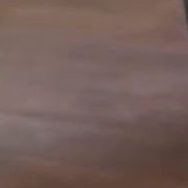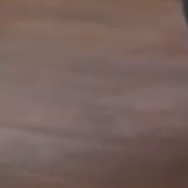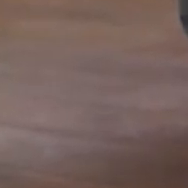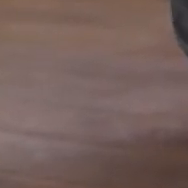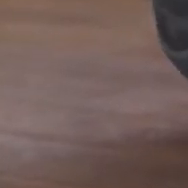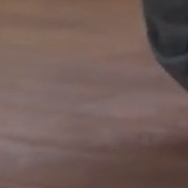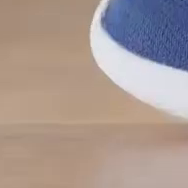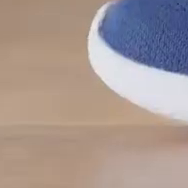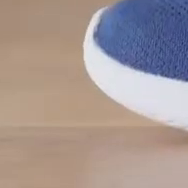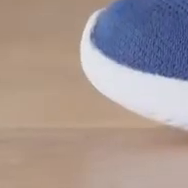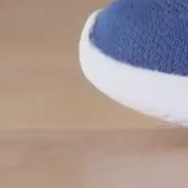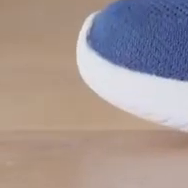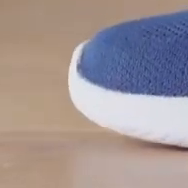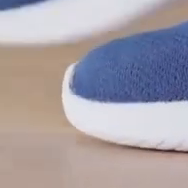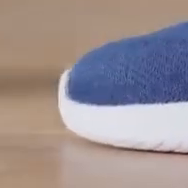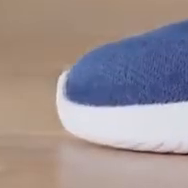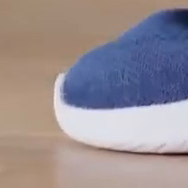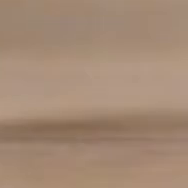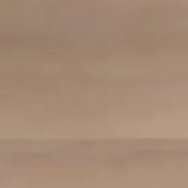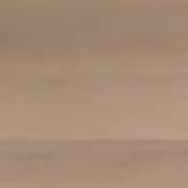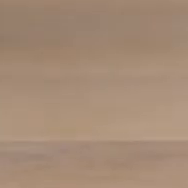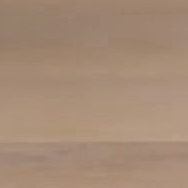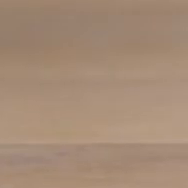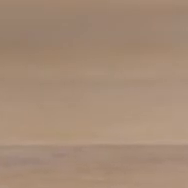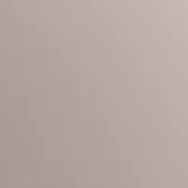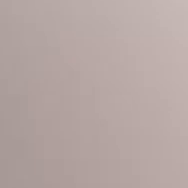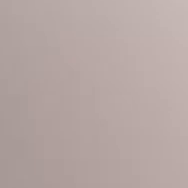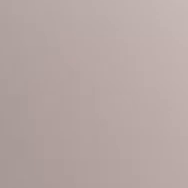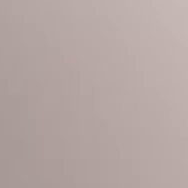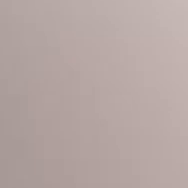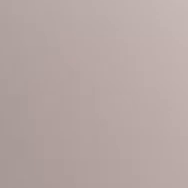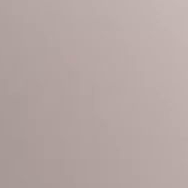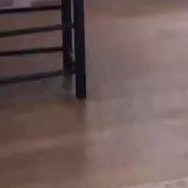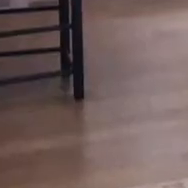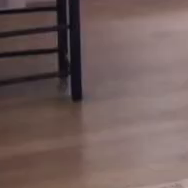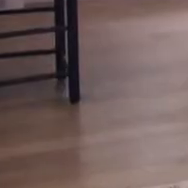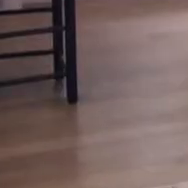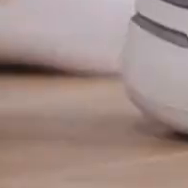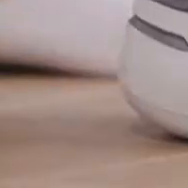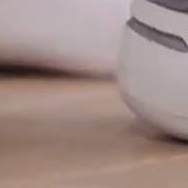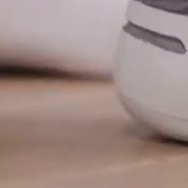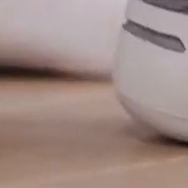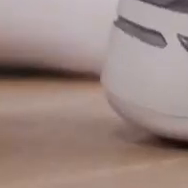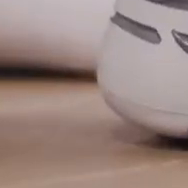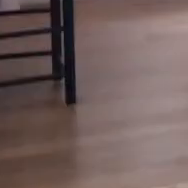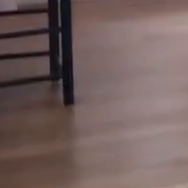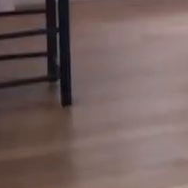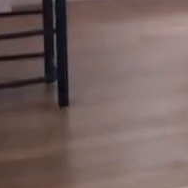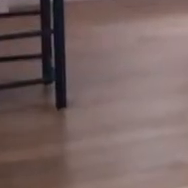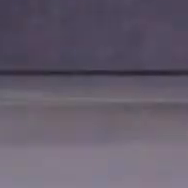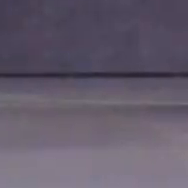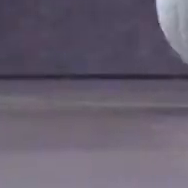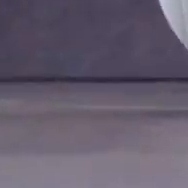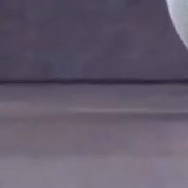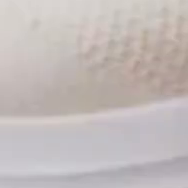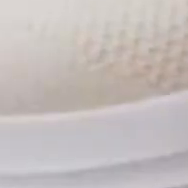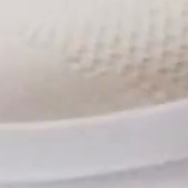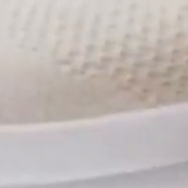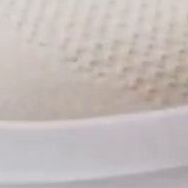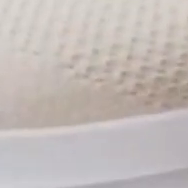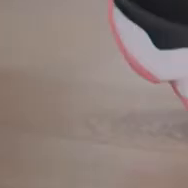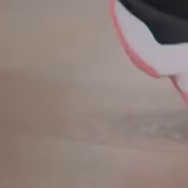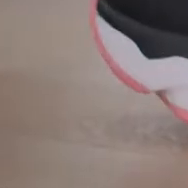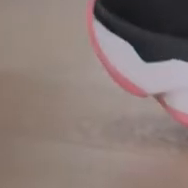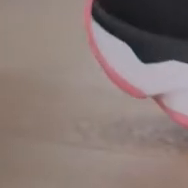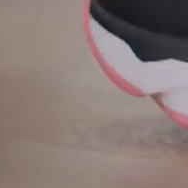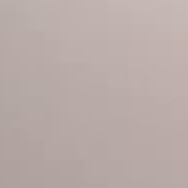until now. Introducing new Skechers Slip-Ins, hands-free technology for your footwear. Just step in and off you go. Putting your shoes on has never been easier. Plus,